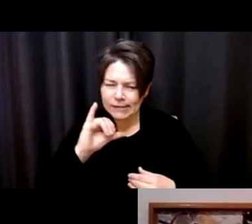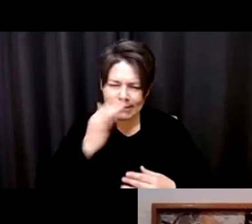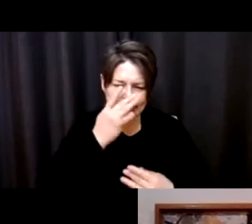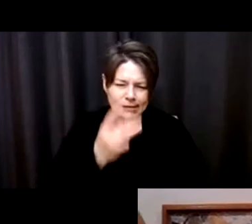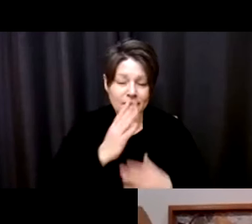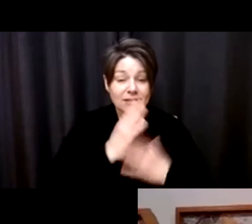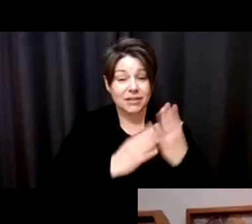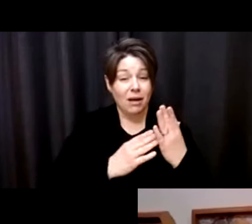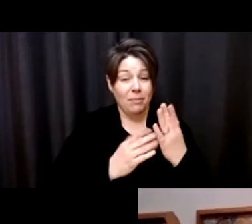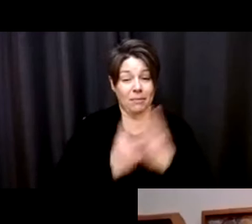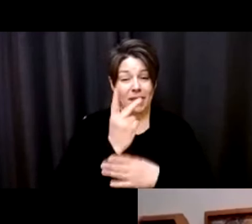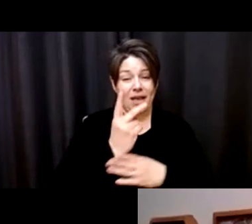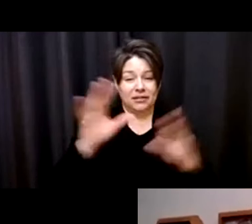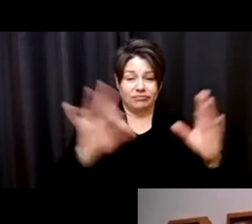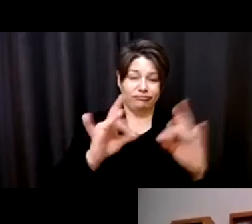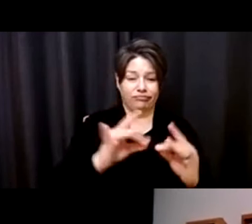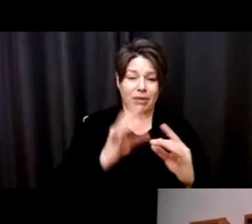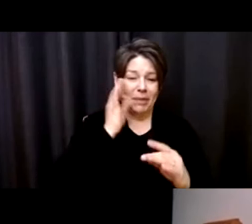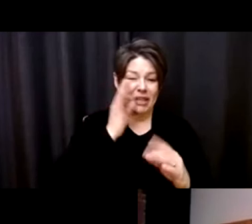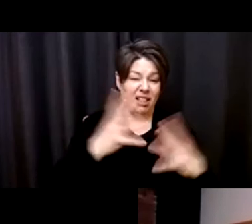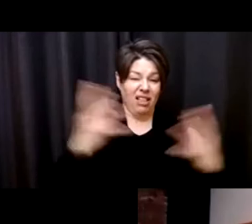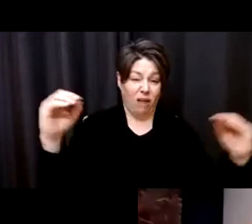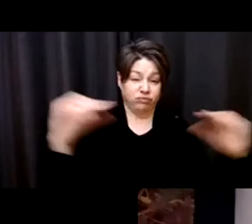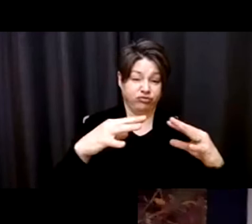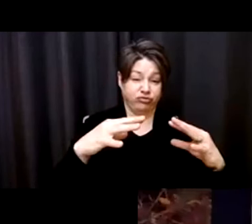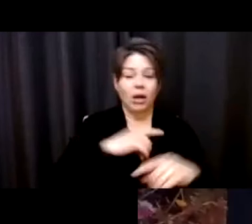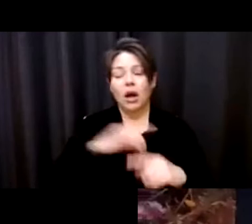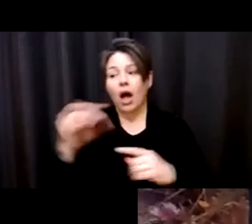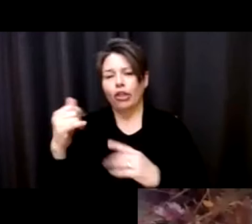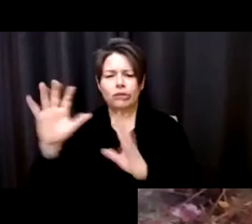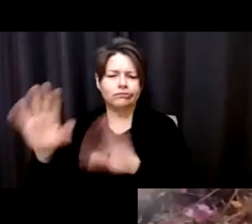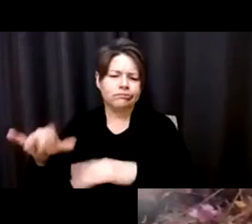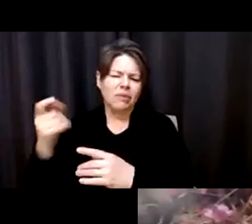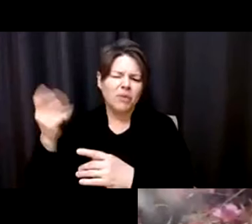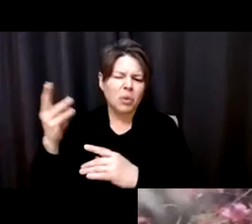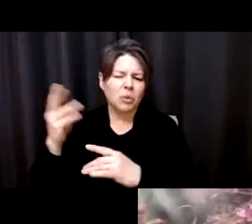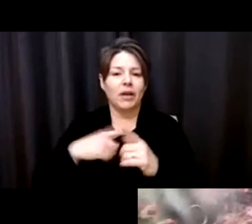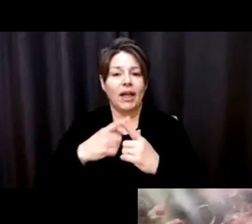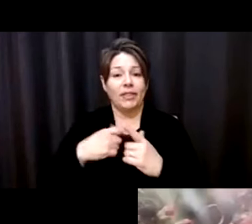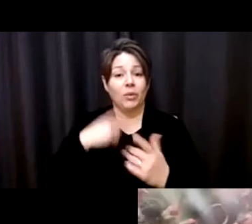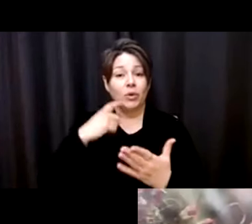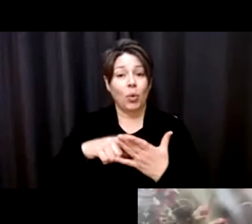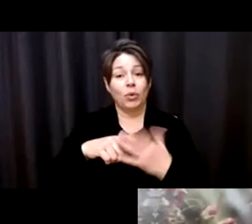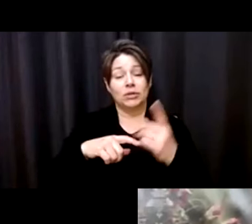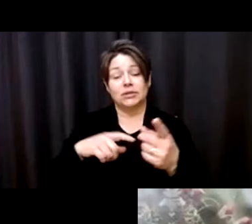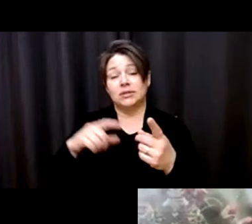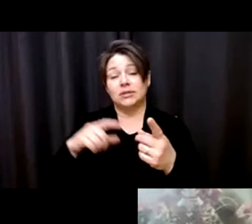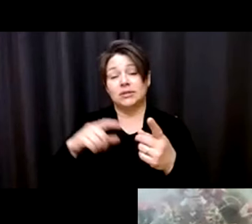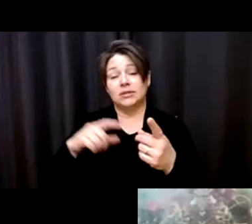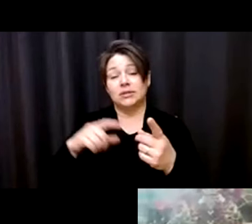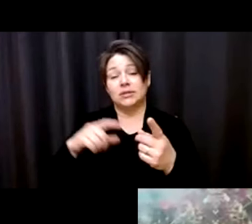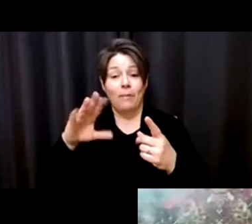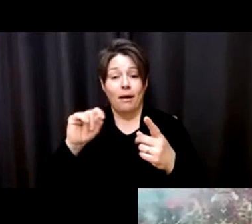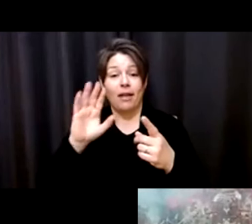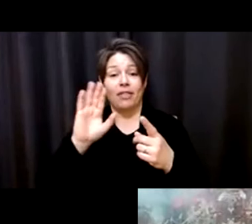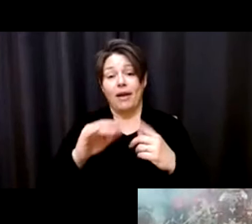attracted them more than others. And then realizing that the botanical garden in Claremont could provide plants for me that would be bee